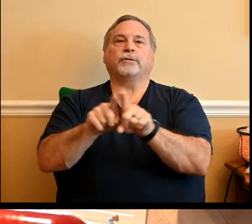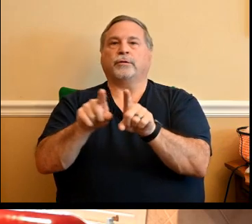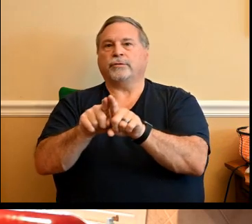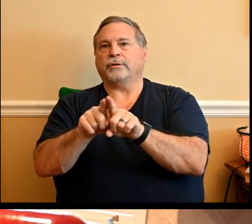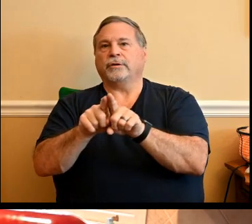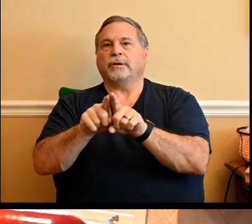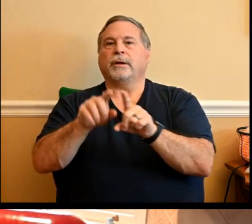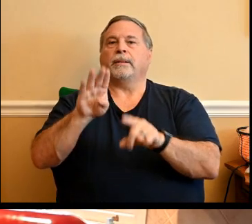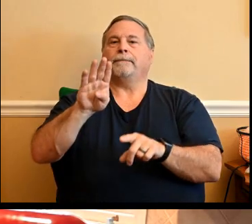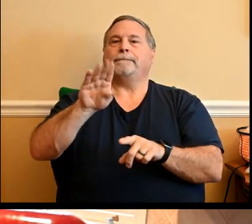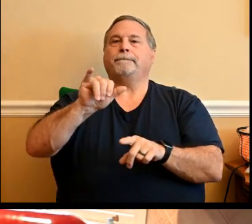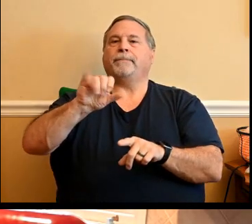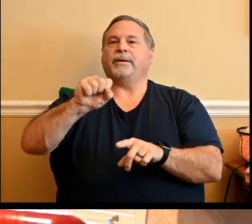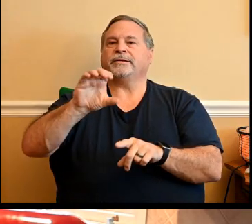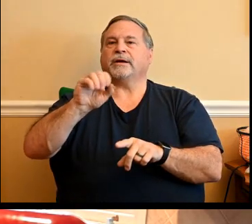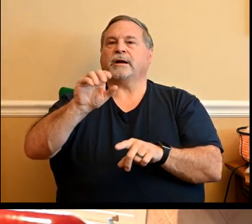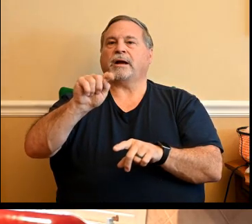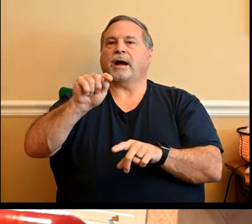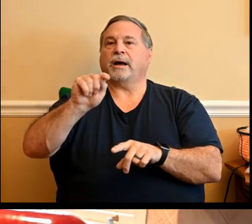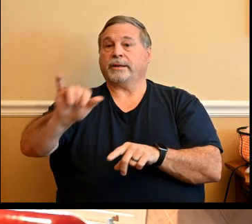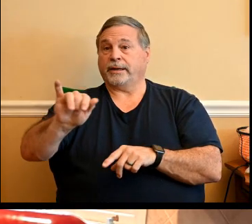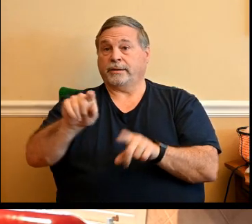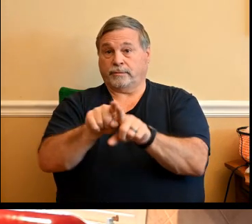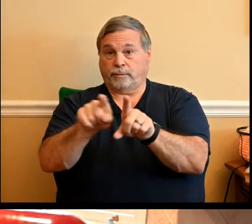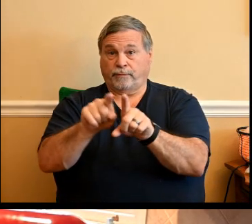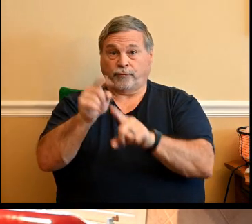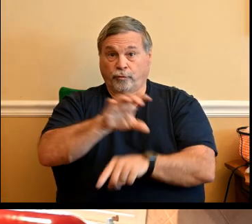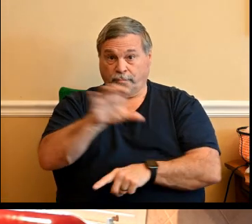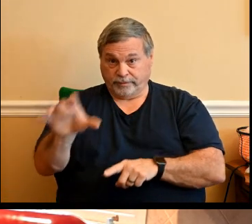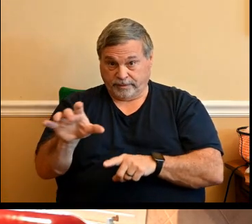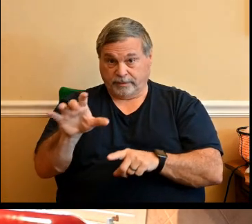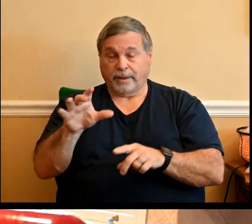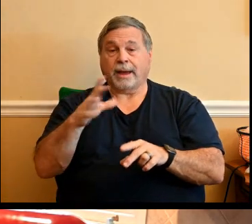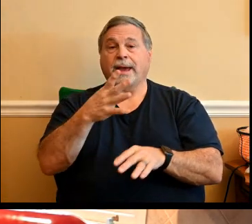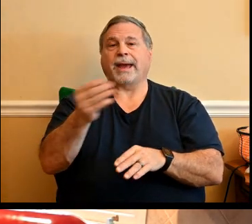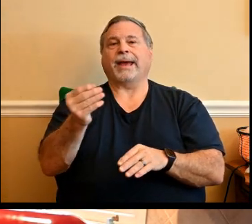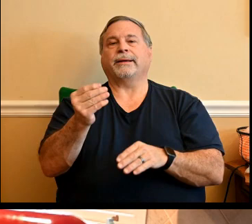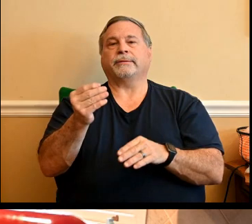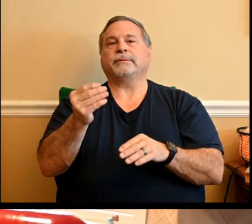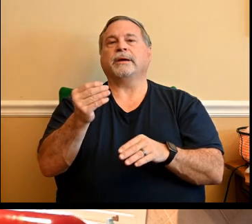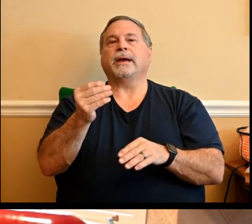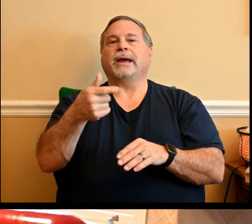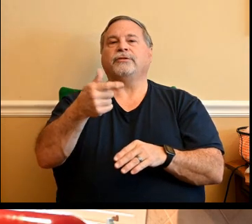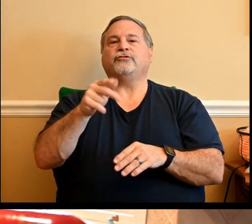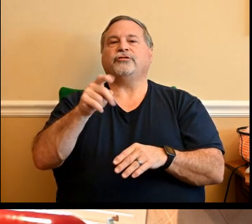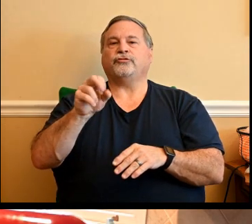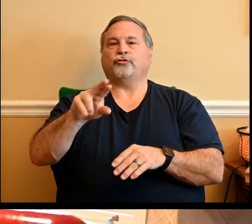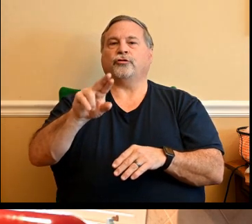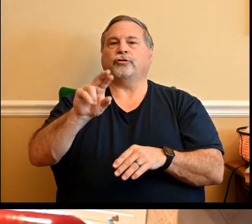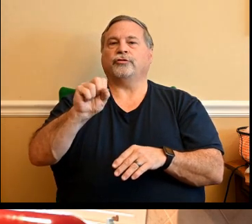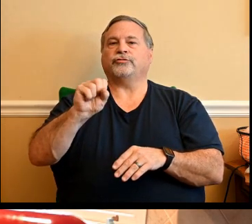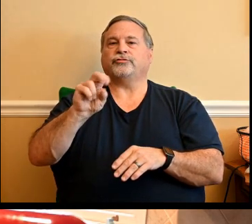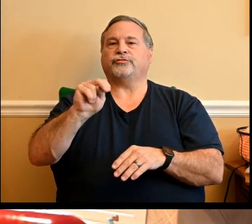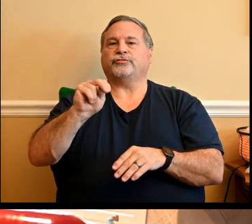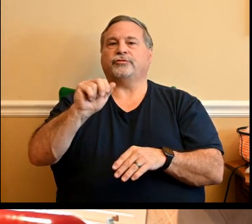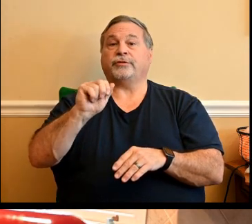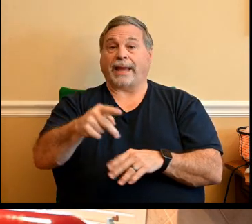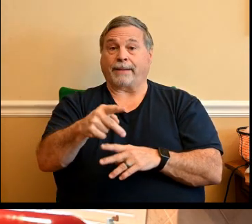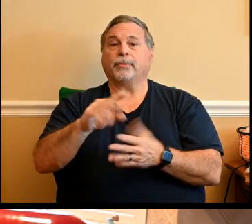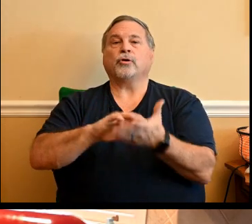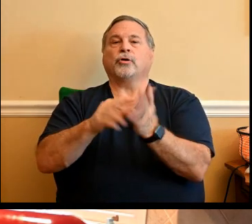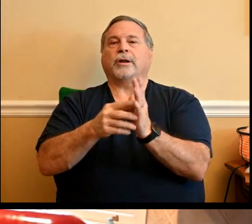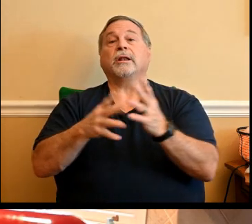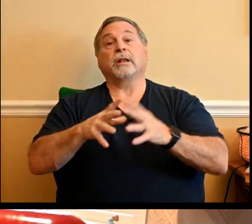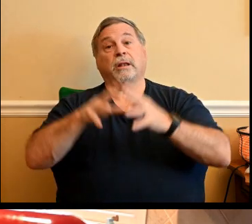go back and look at biscotti that I made for Christmas as well. And I'm also doing a ginger snap cookie.